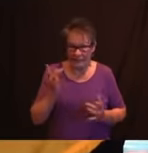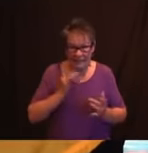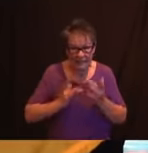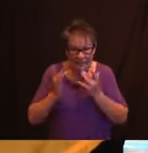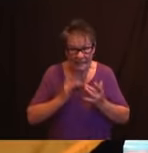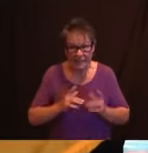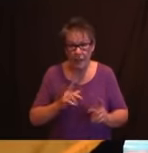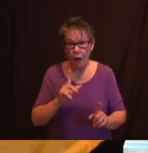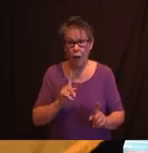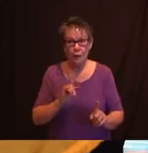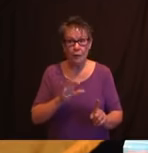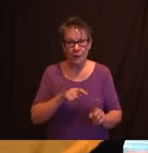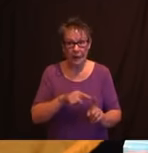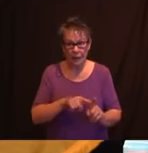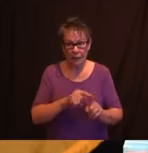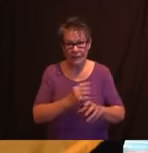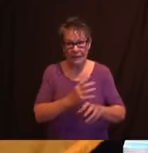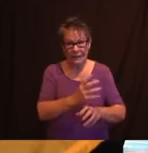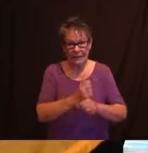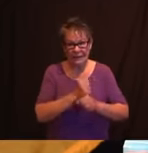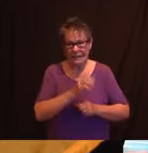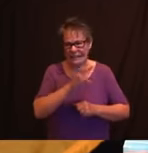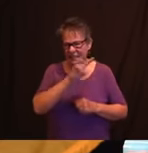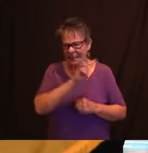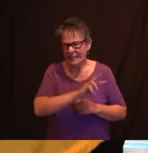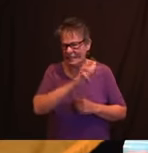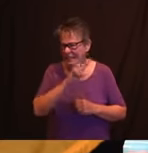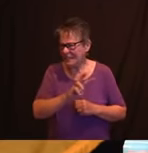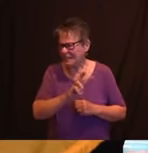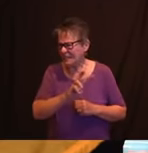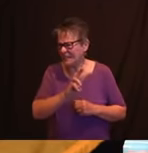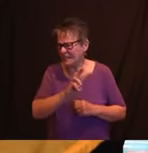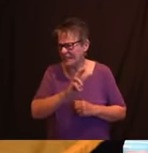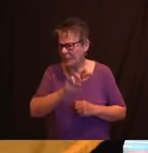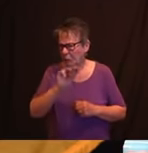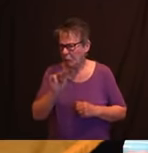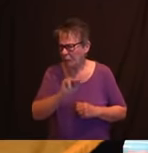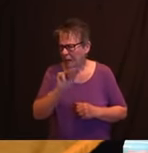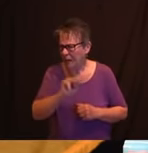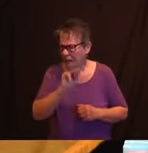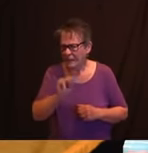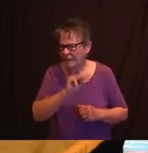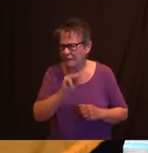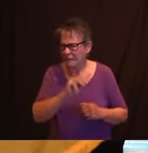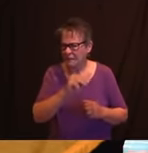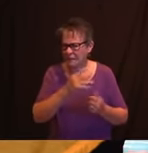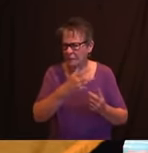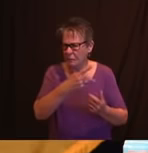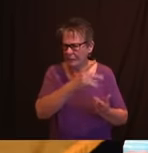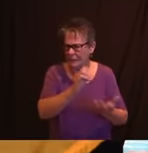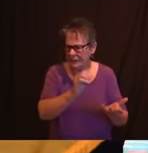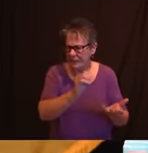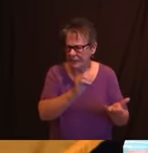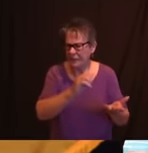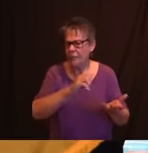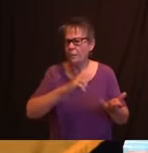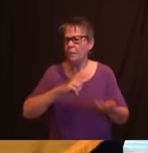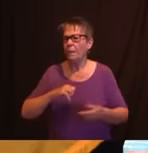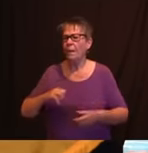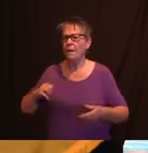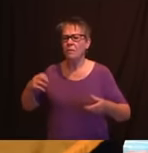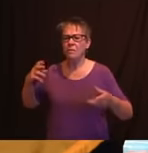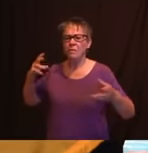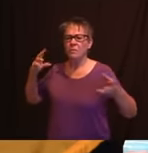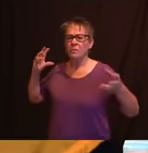of March, over 14 million pieces in total. That's gowns and masks and gloves and